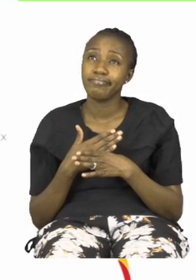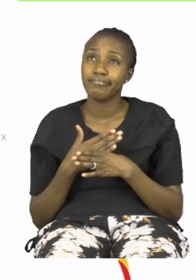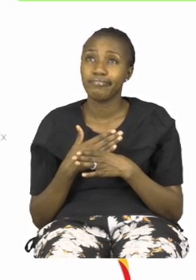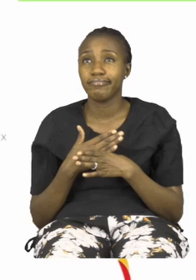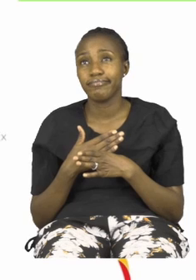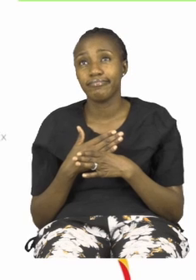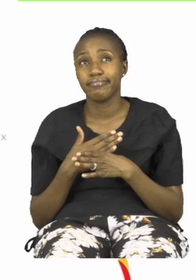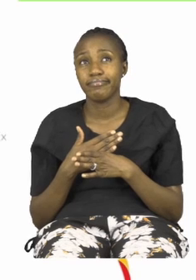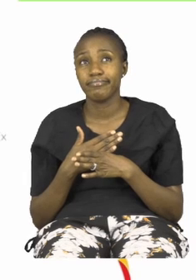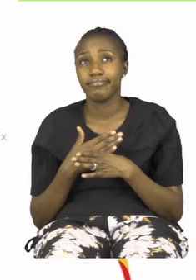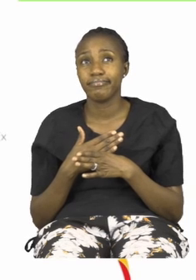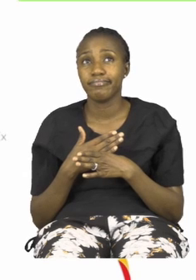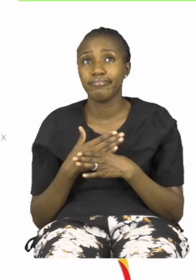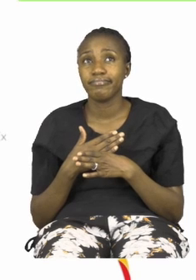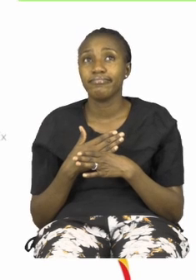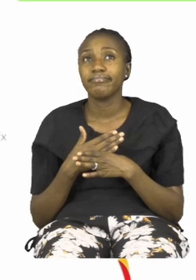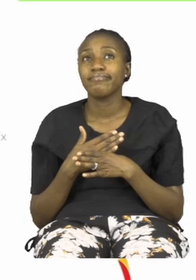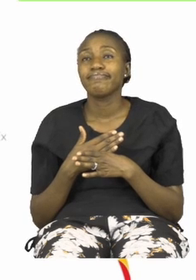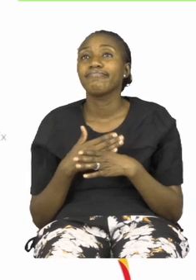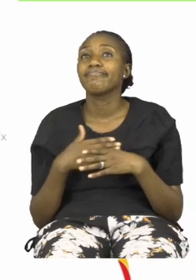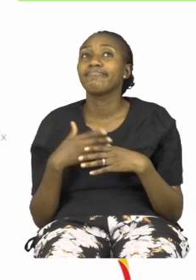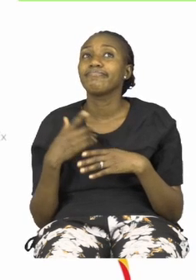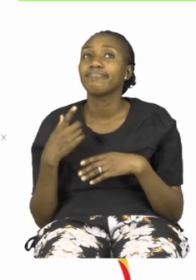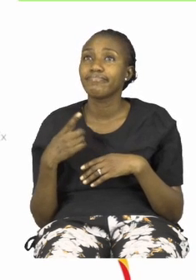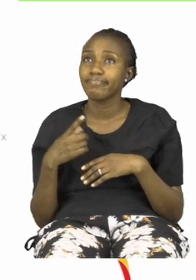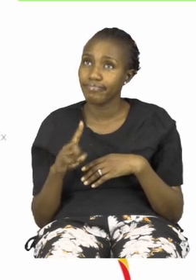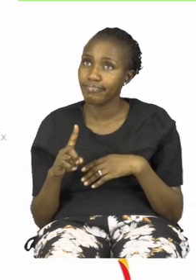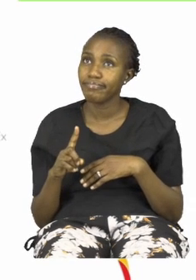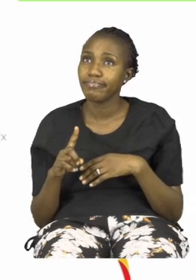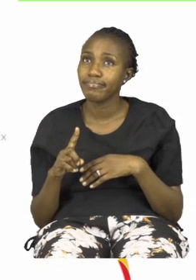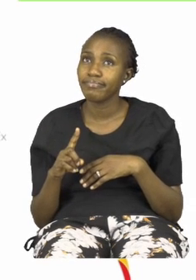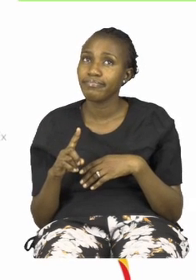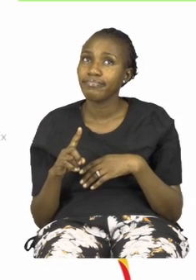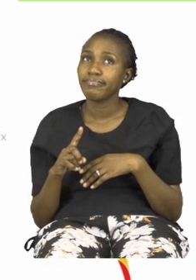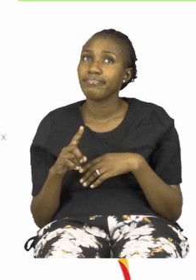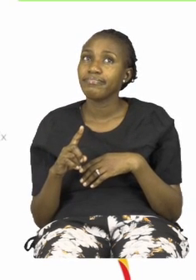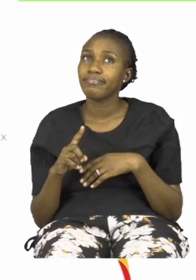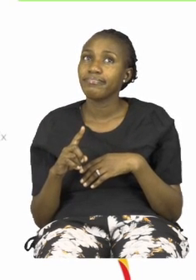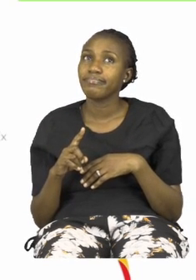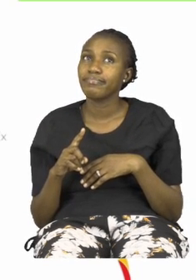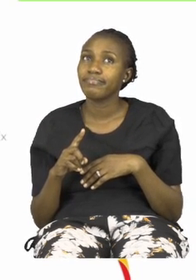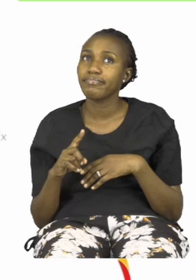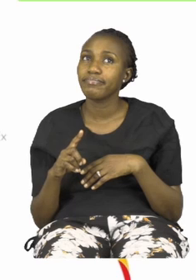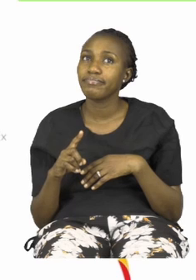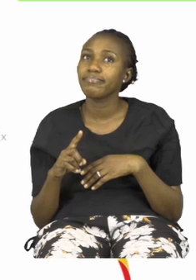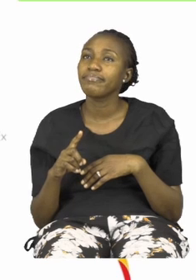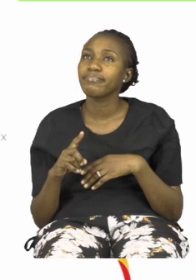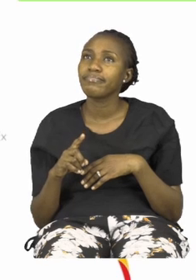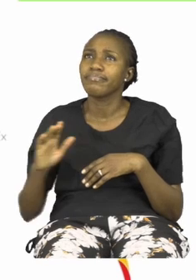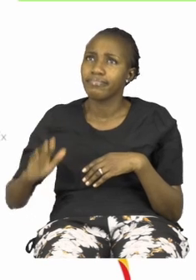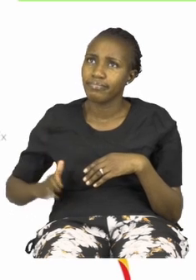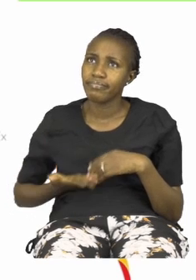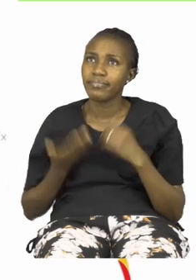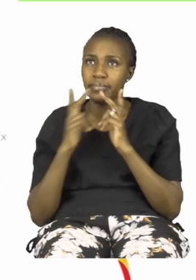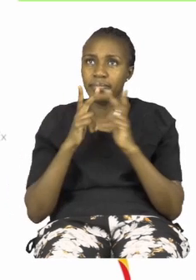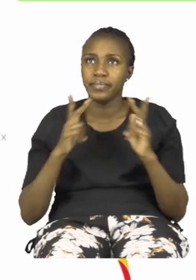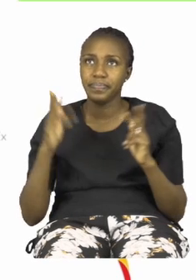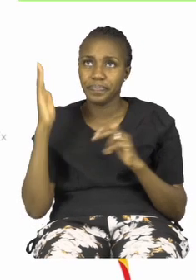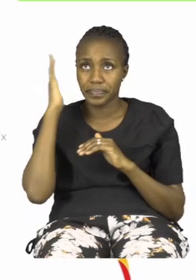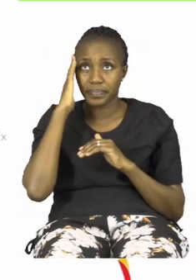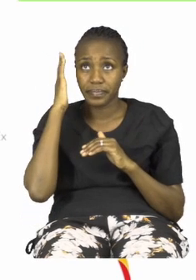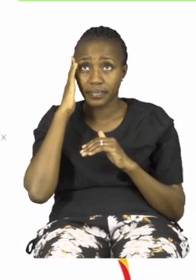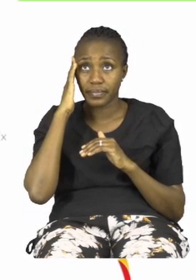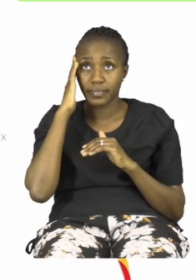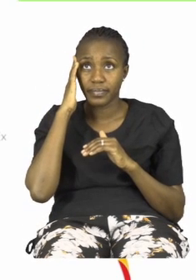that's pretty much what I do. But like, to break that stereotype is just to let people actually know that there